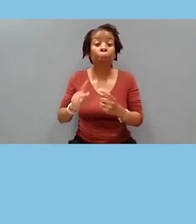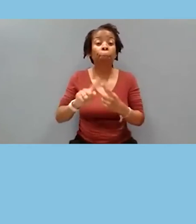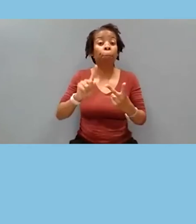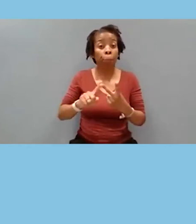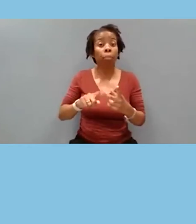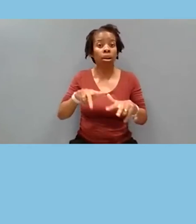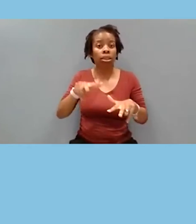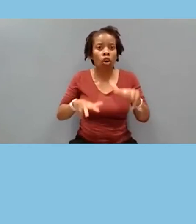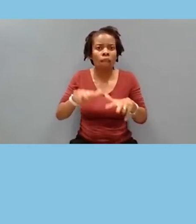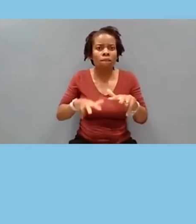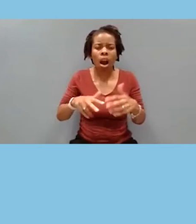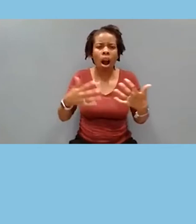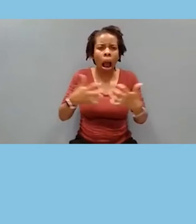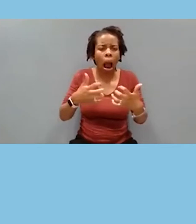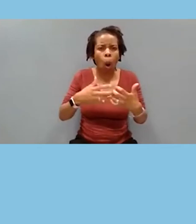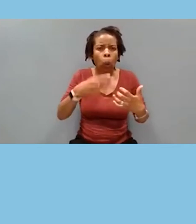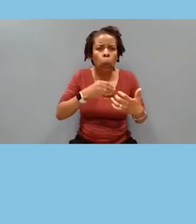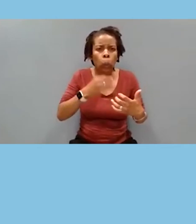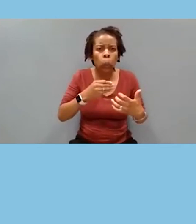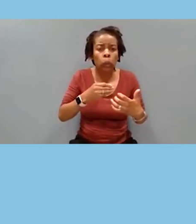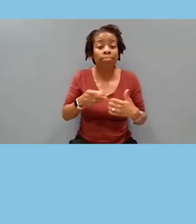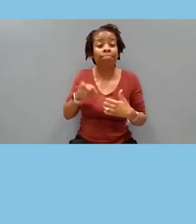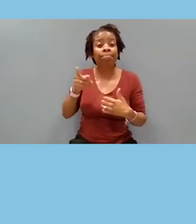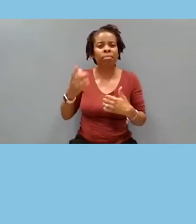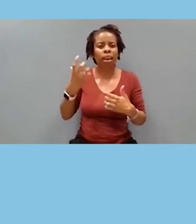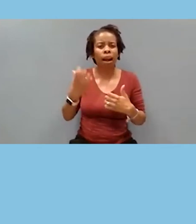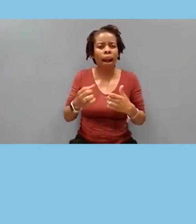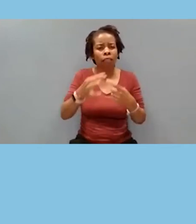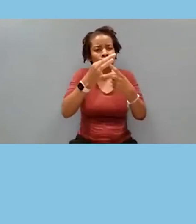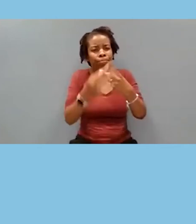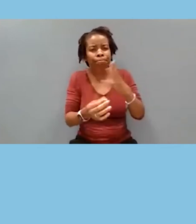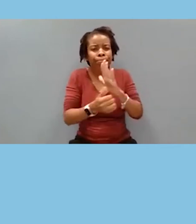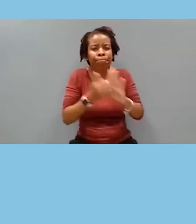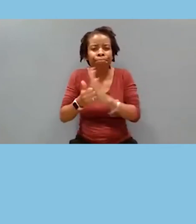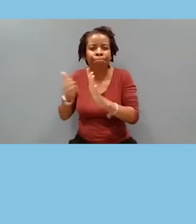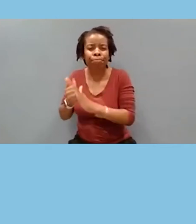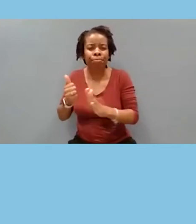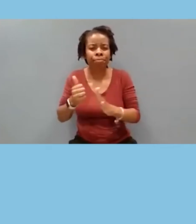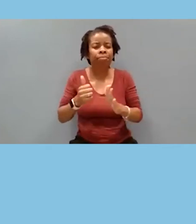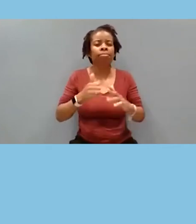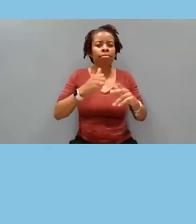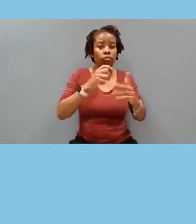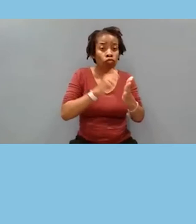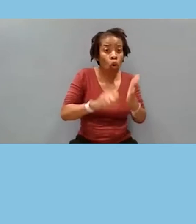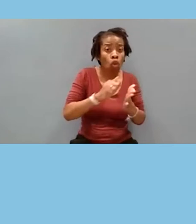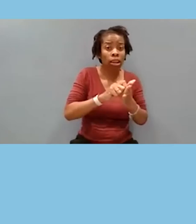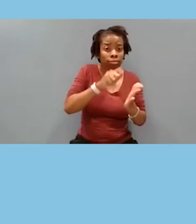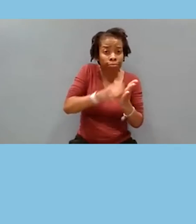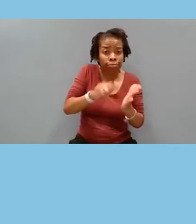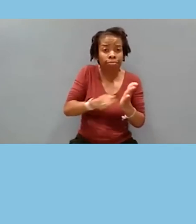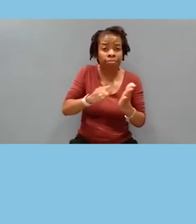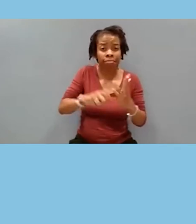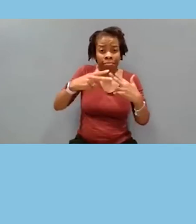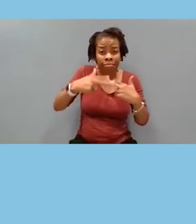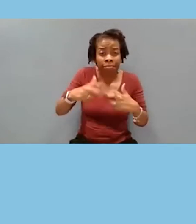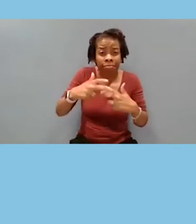settings. She uses an interdisciplinary lens drawing on feminist theory, critical disability studies, and science and technology studies